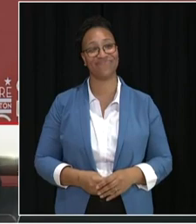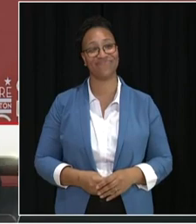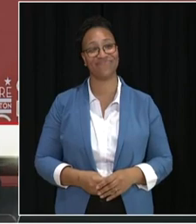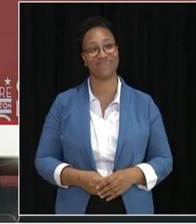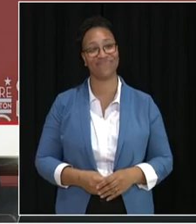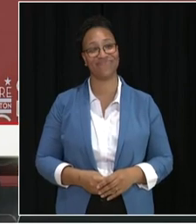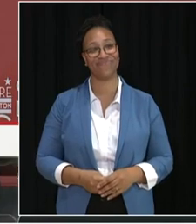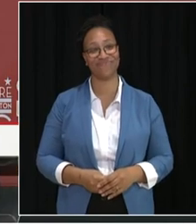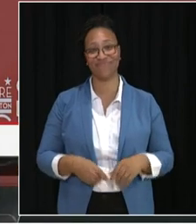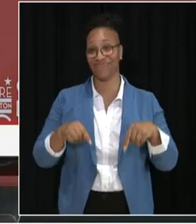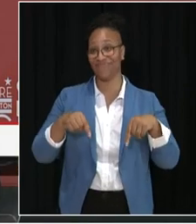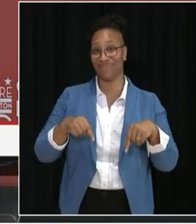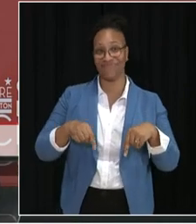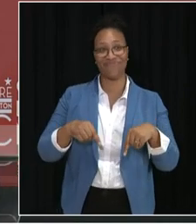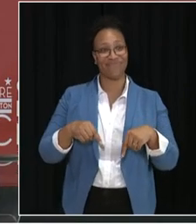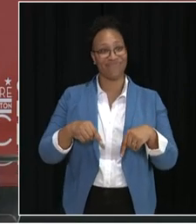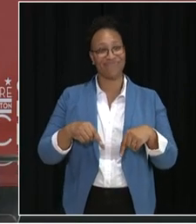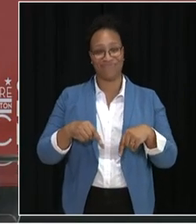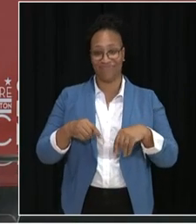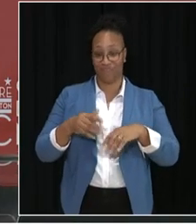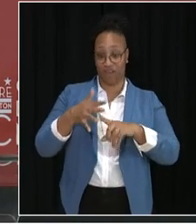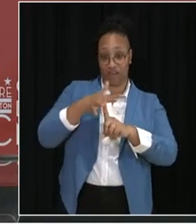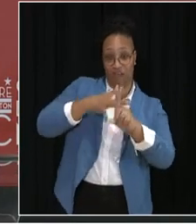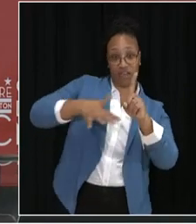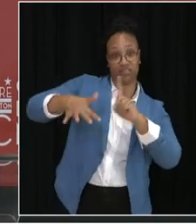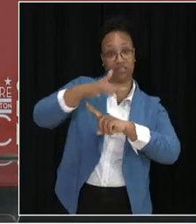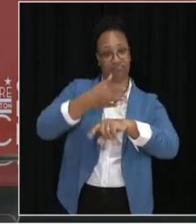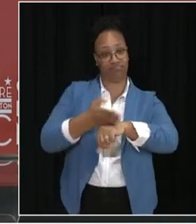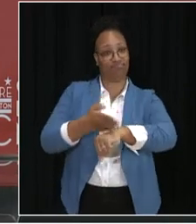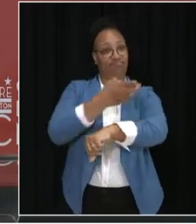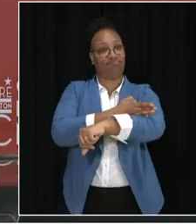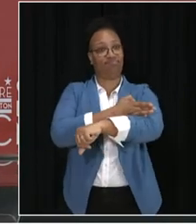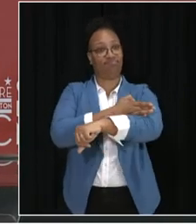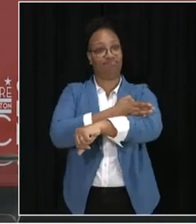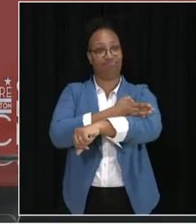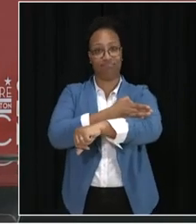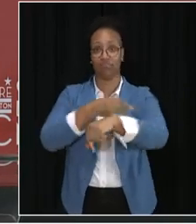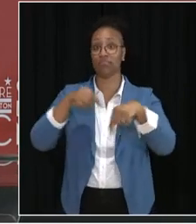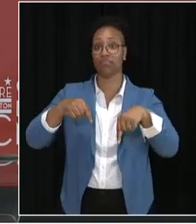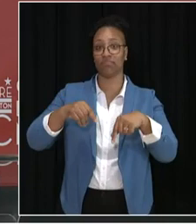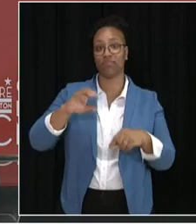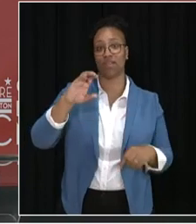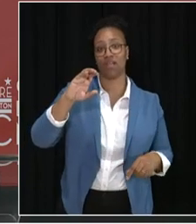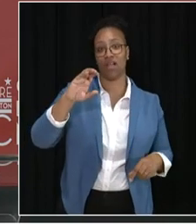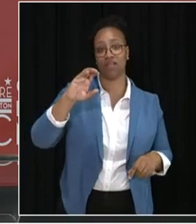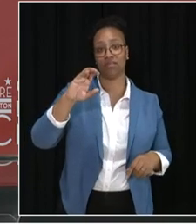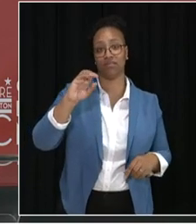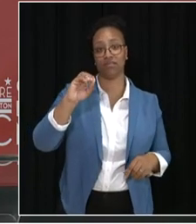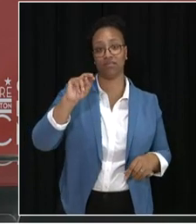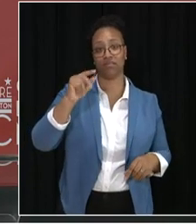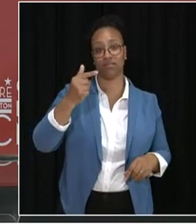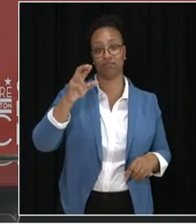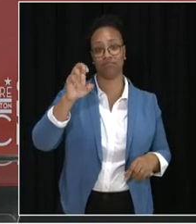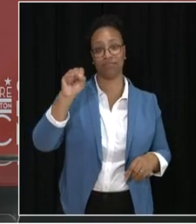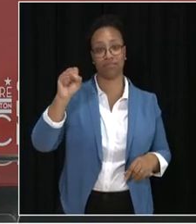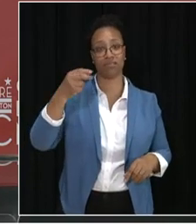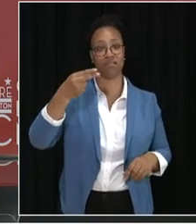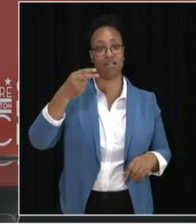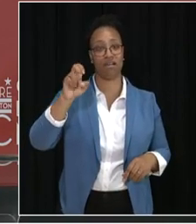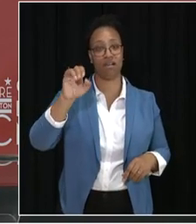Heights in Ward 8, that they will have access to amenities and